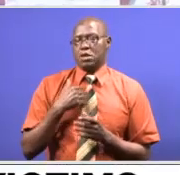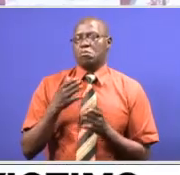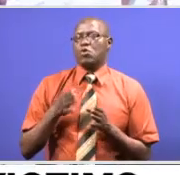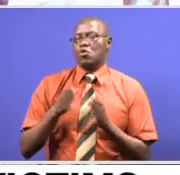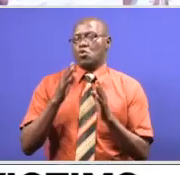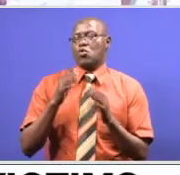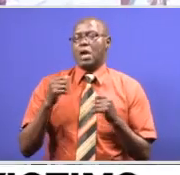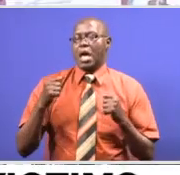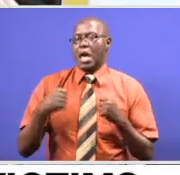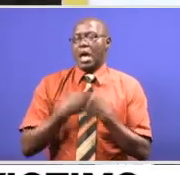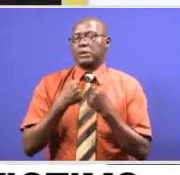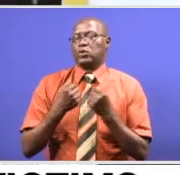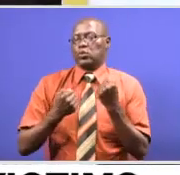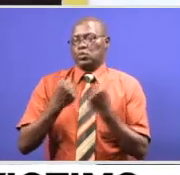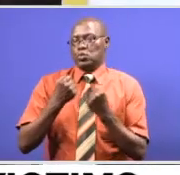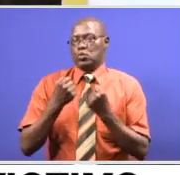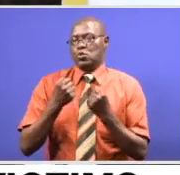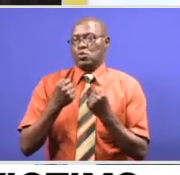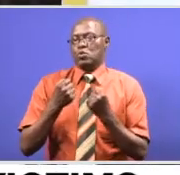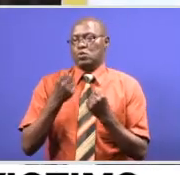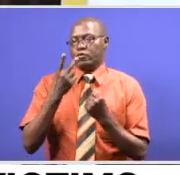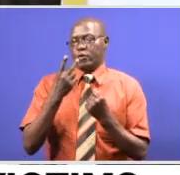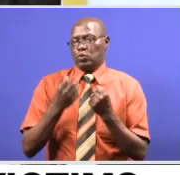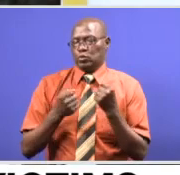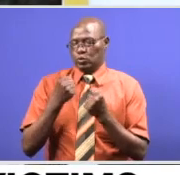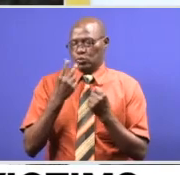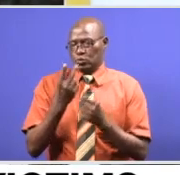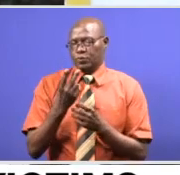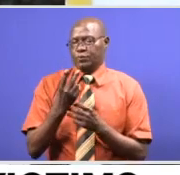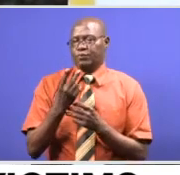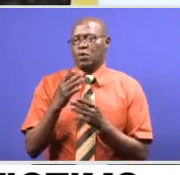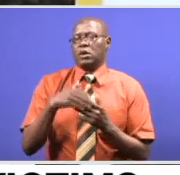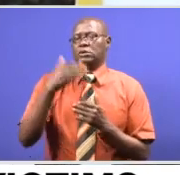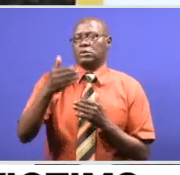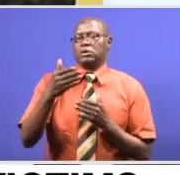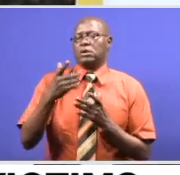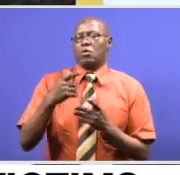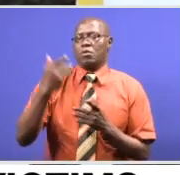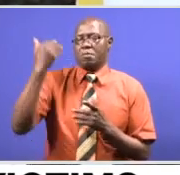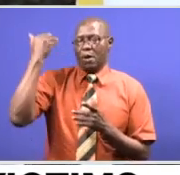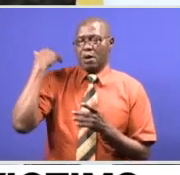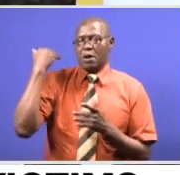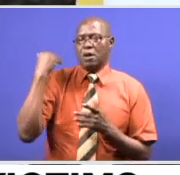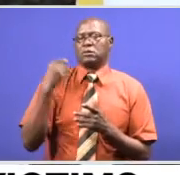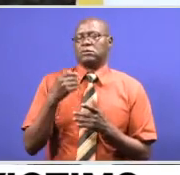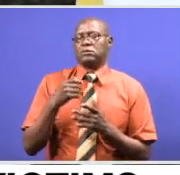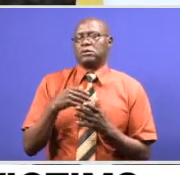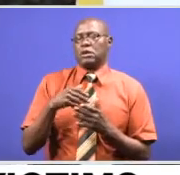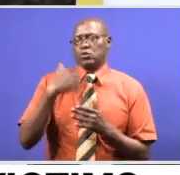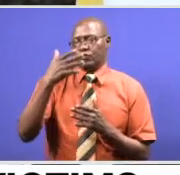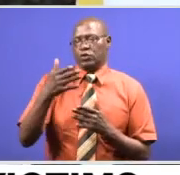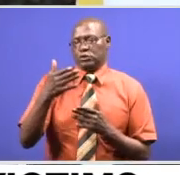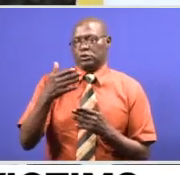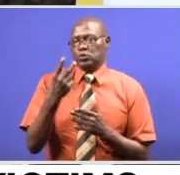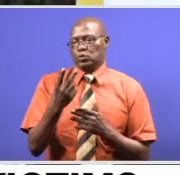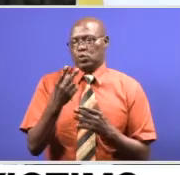was two vehicles behind, and then in front there were two other vehicles, and they